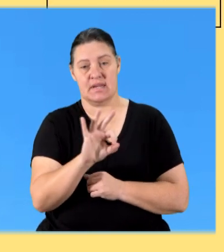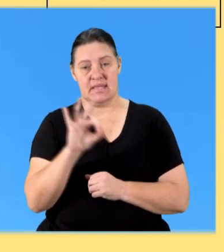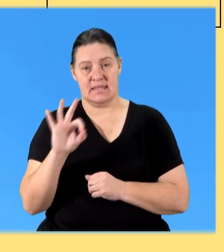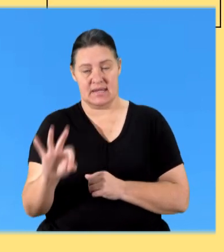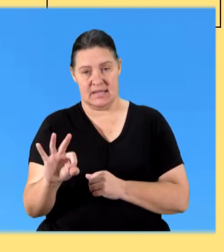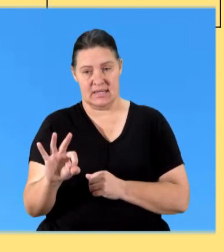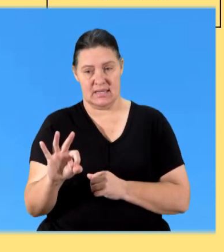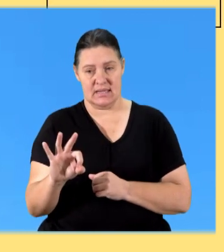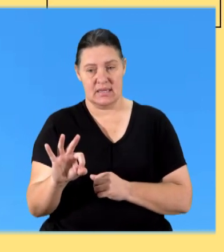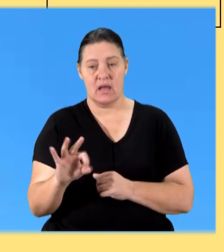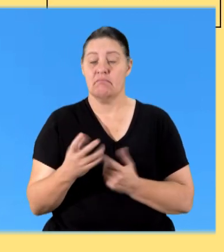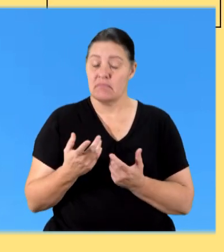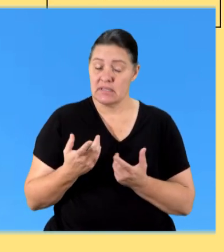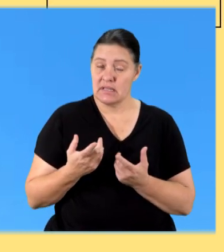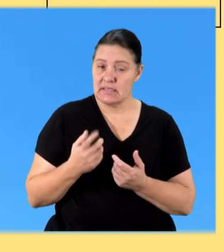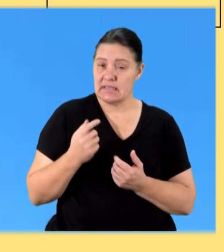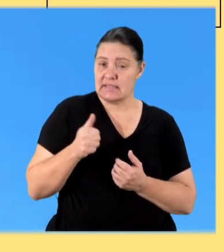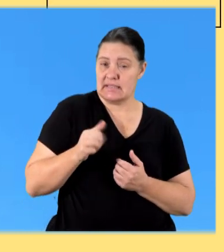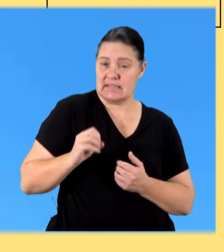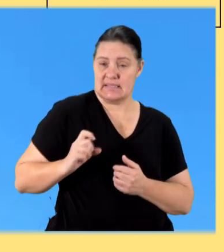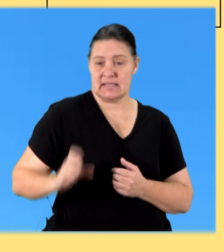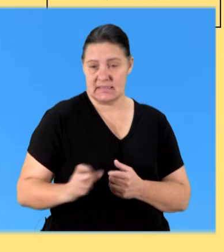1,433 and 60 cents.